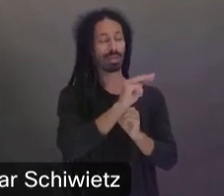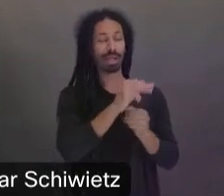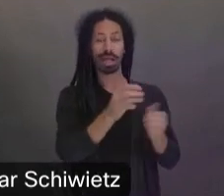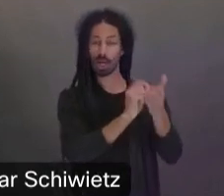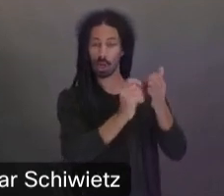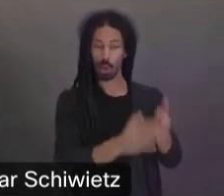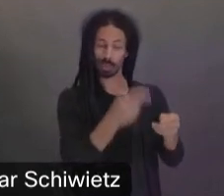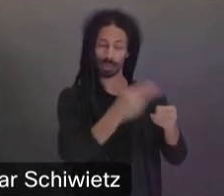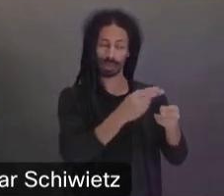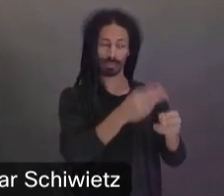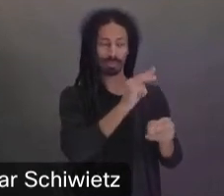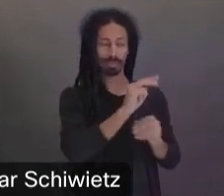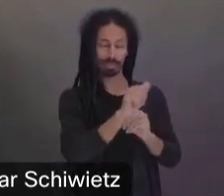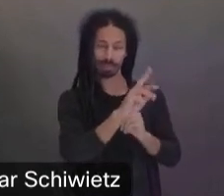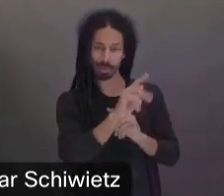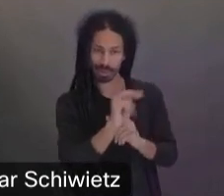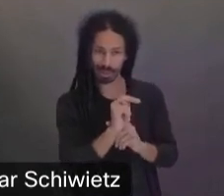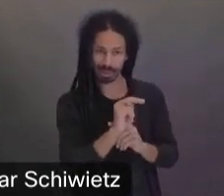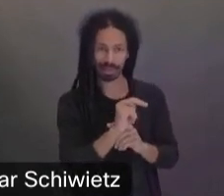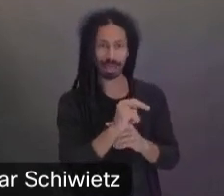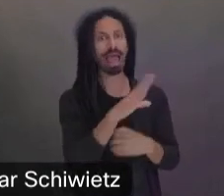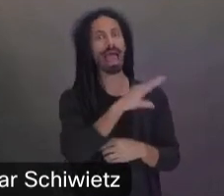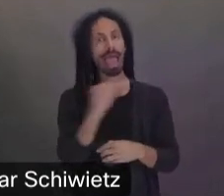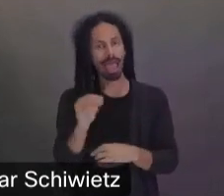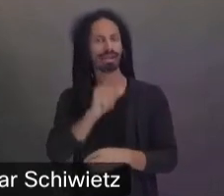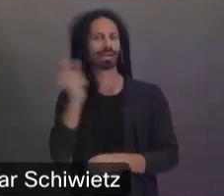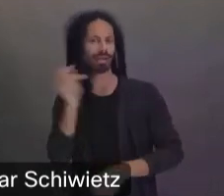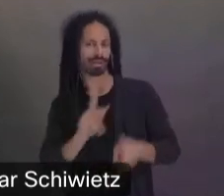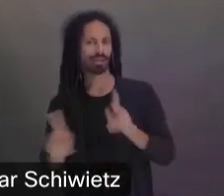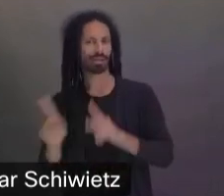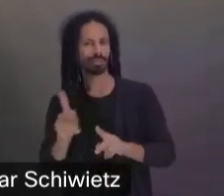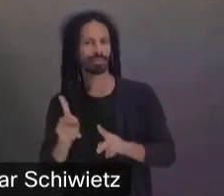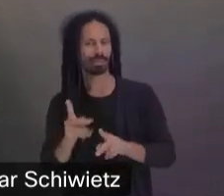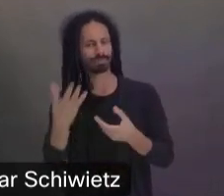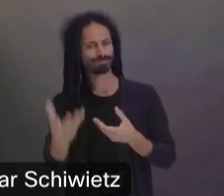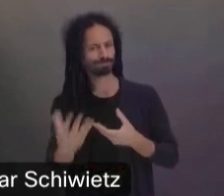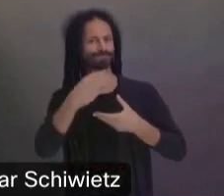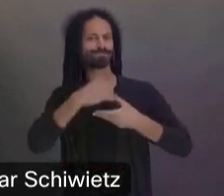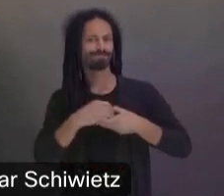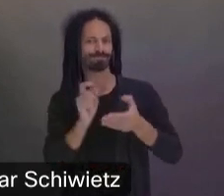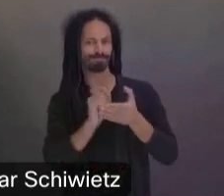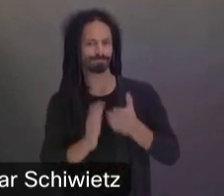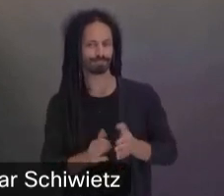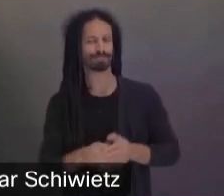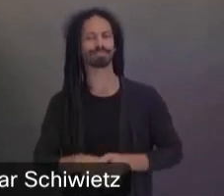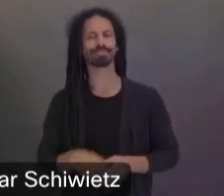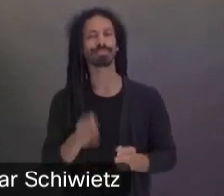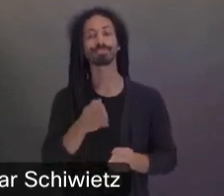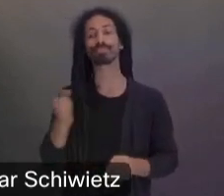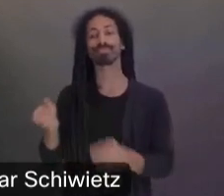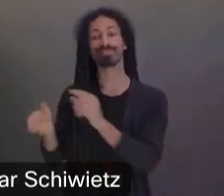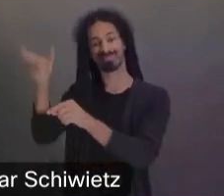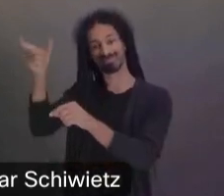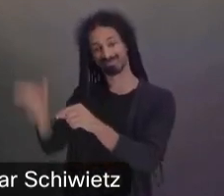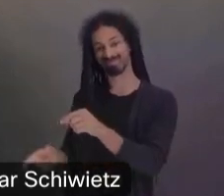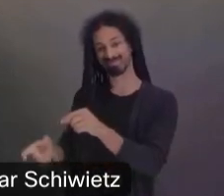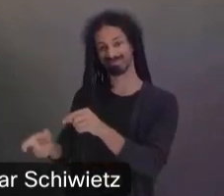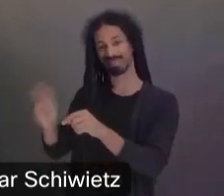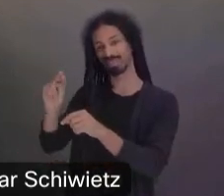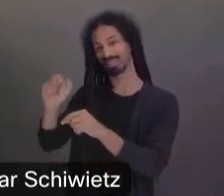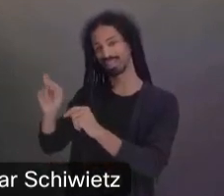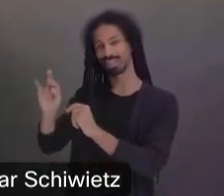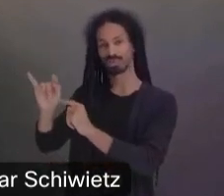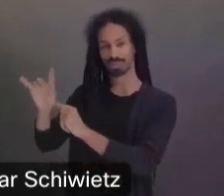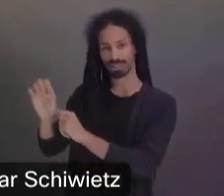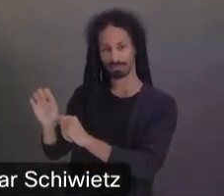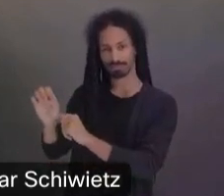then the date. Do you see that in the narrative form, we don't have the comma, but we do still use the